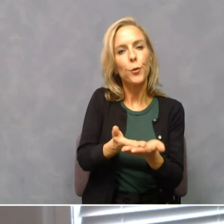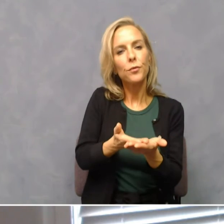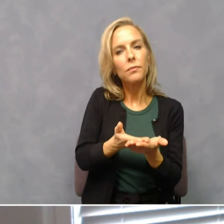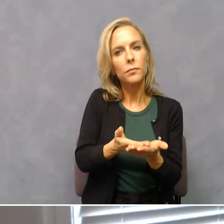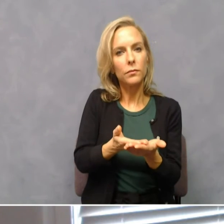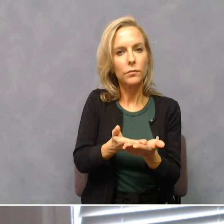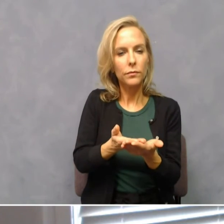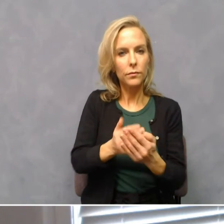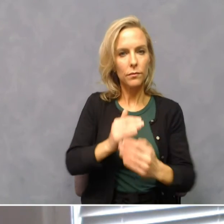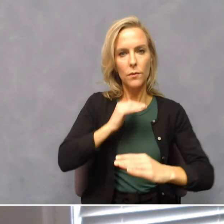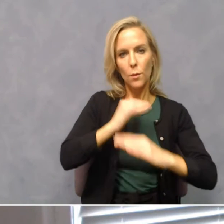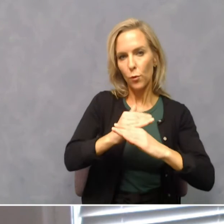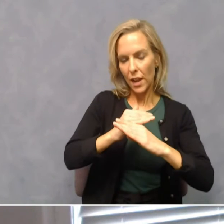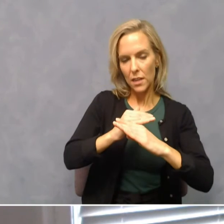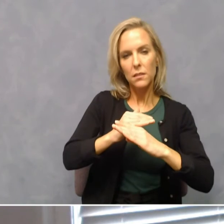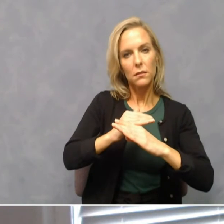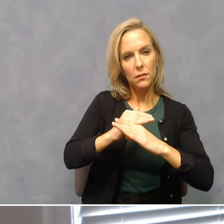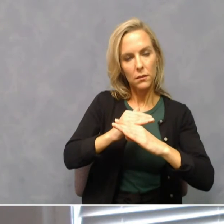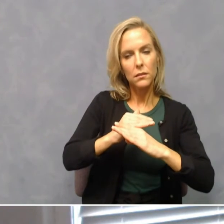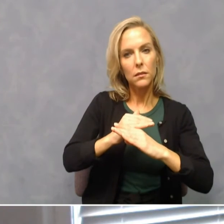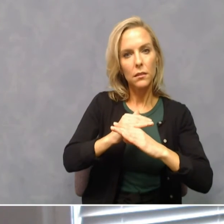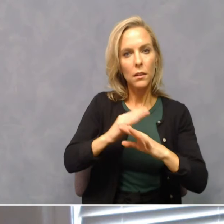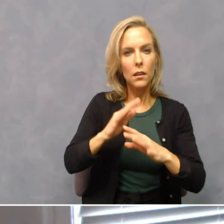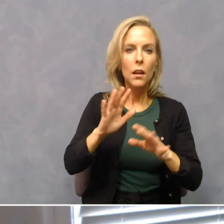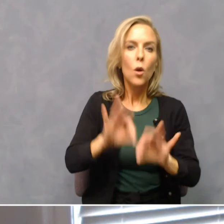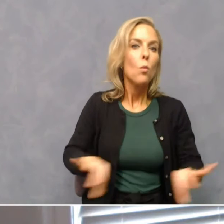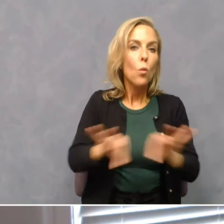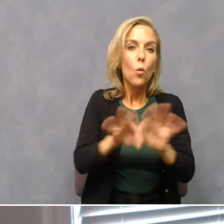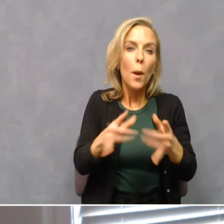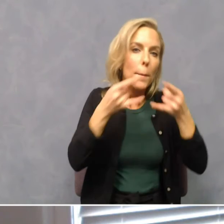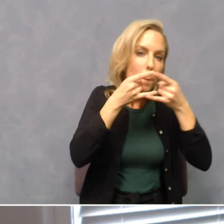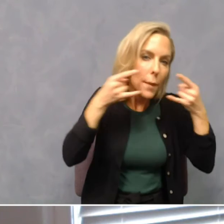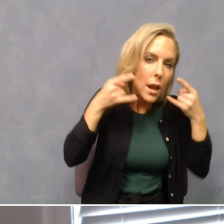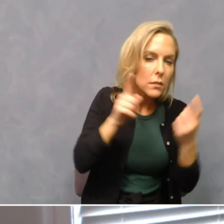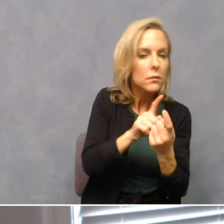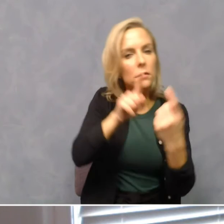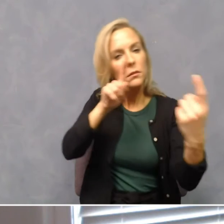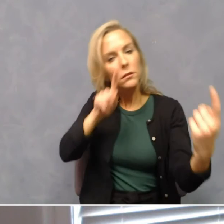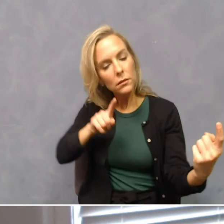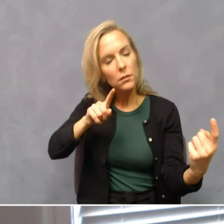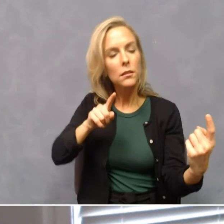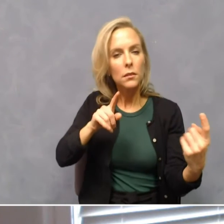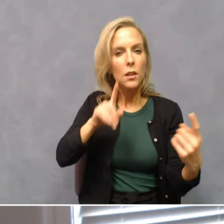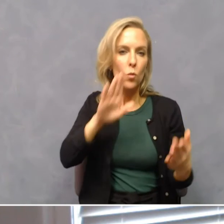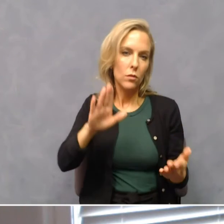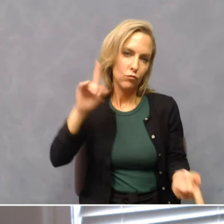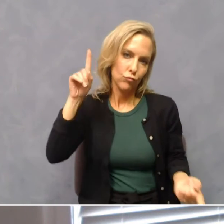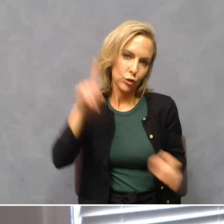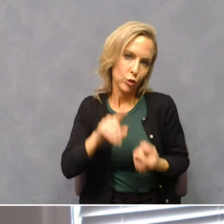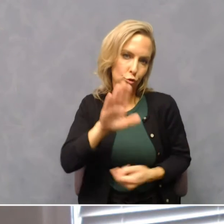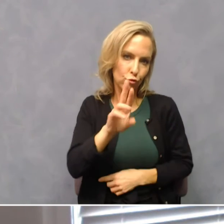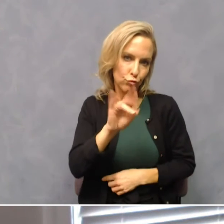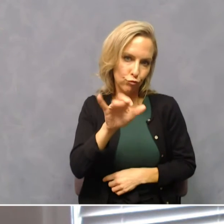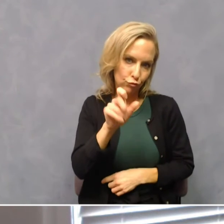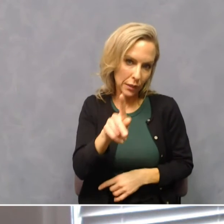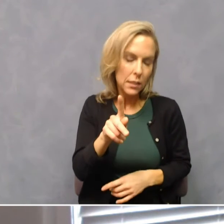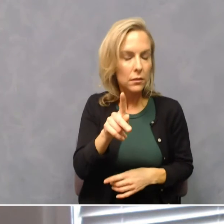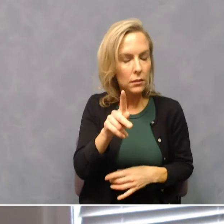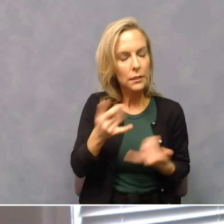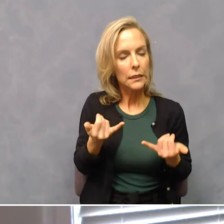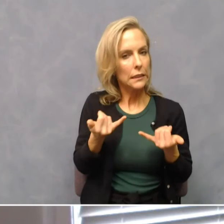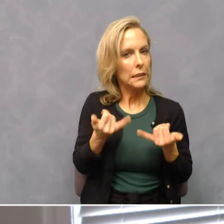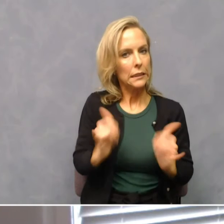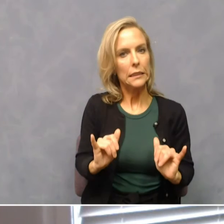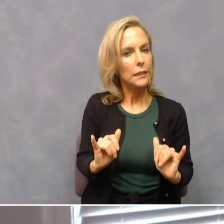preventive measures other than wearing your mask and social distancing that will reduce your risk. And so a lot of this is still to be